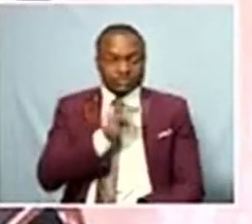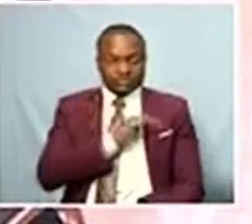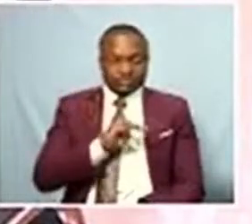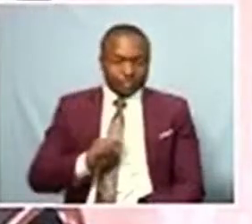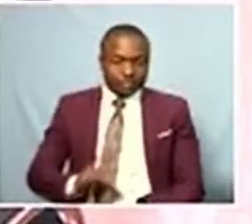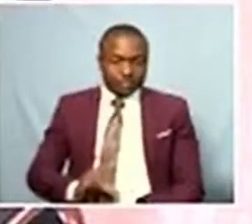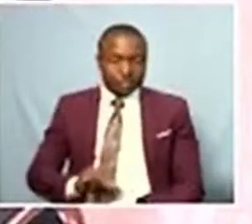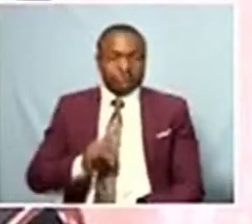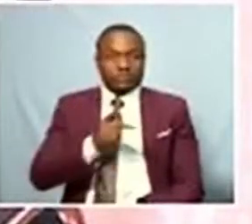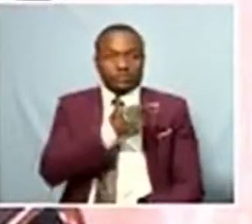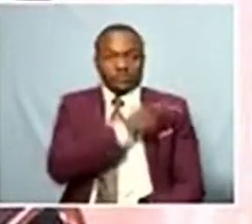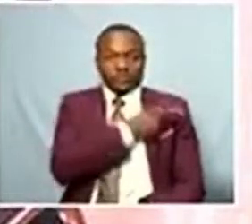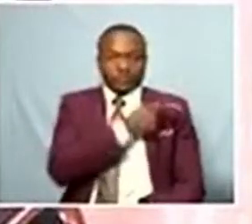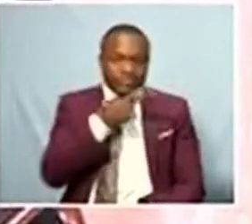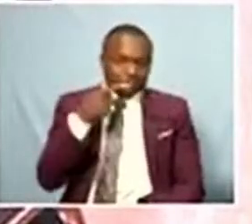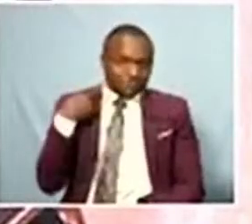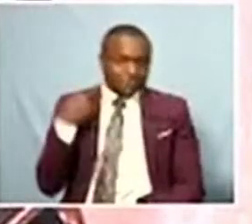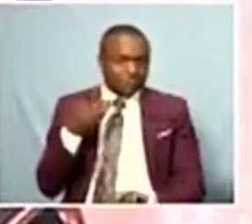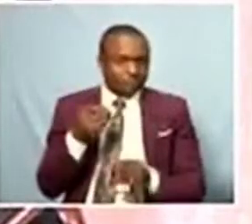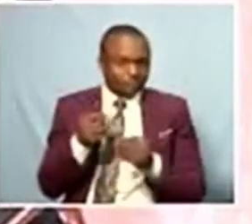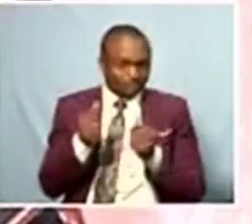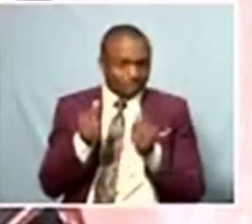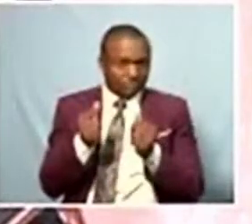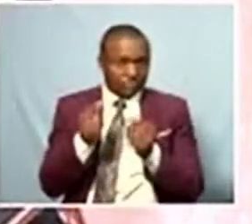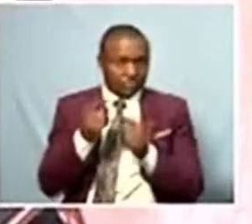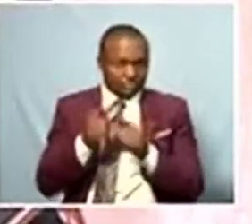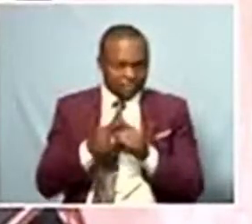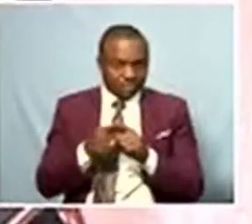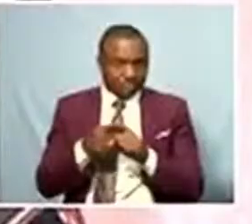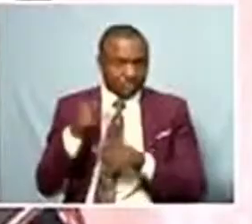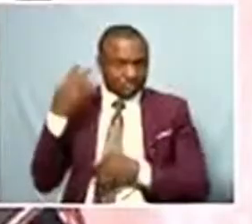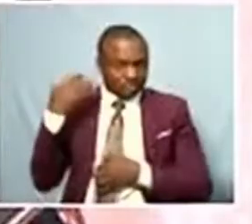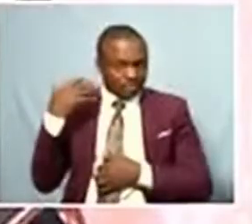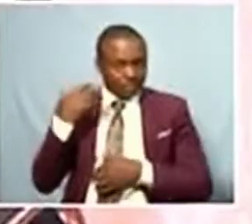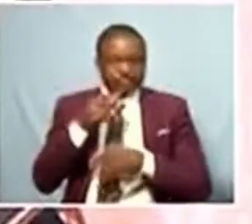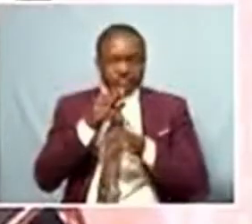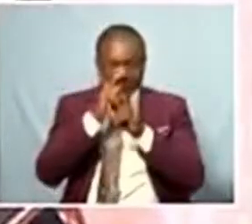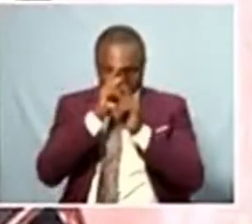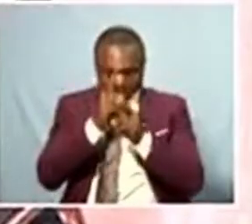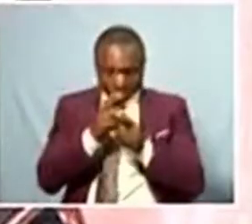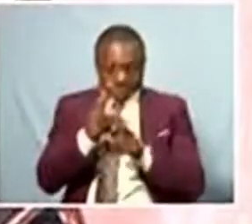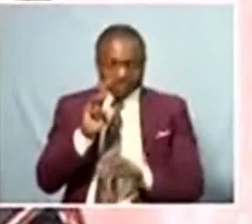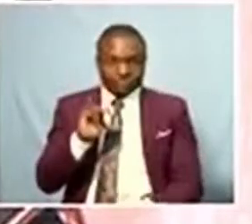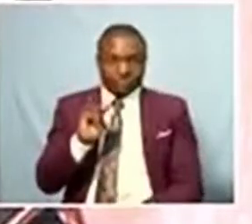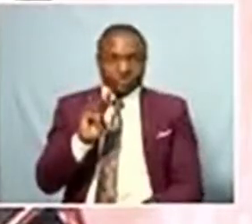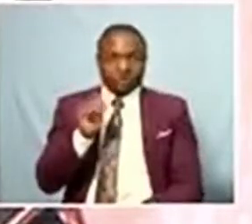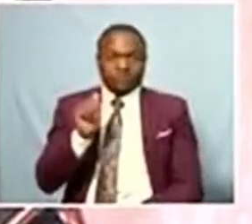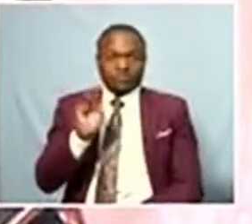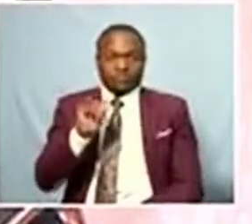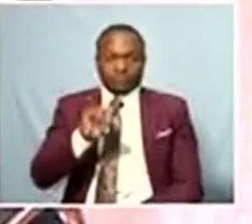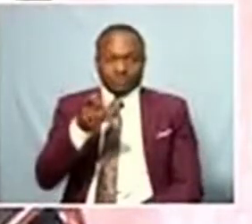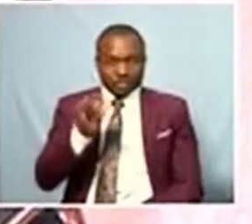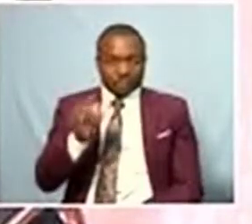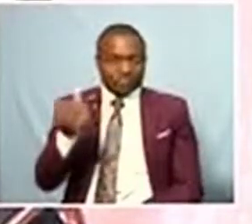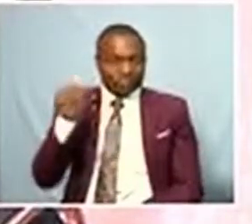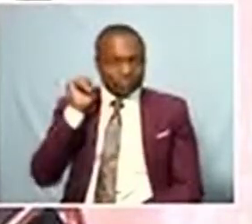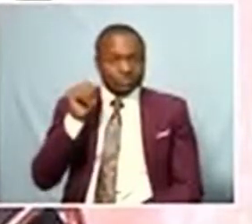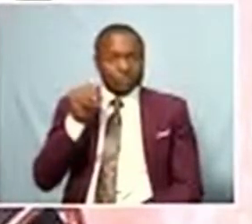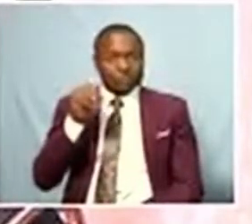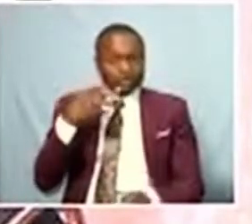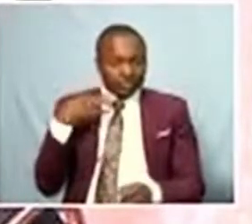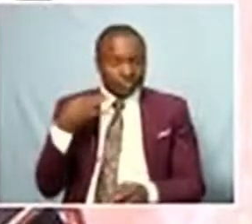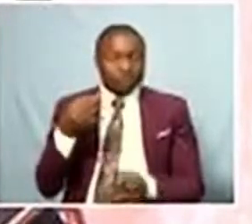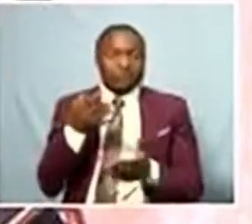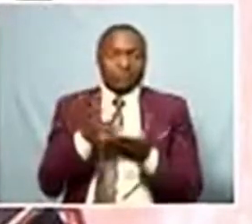I think a few months ago, including Honorable Mwambazi, were denied because when you're applying for these visas, especially the